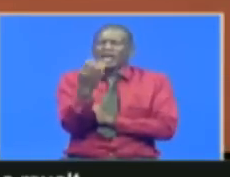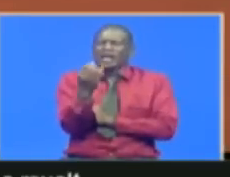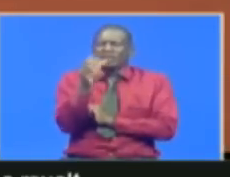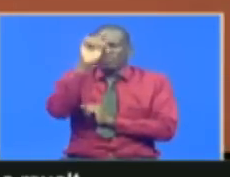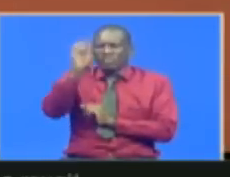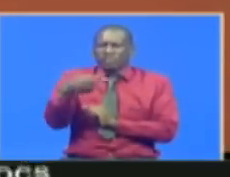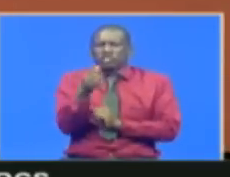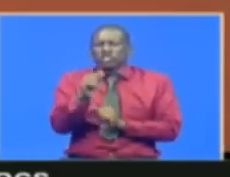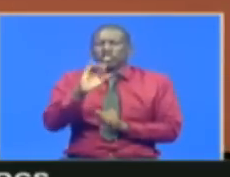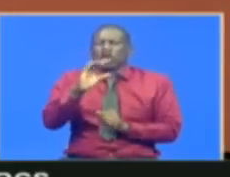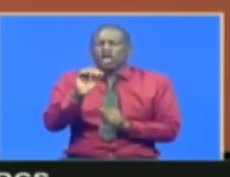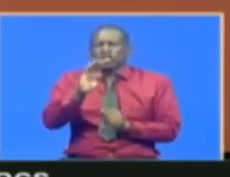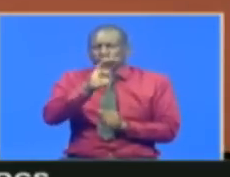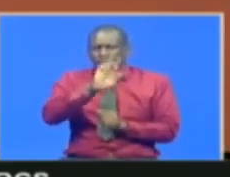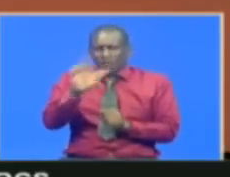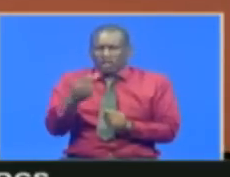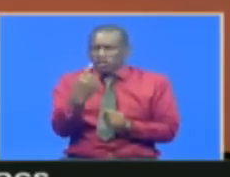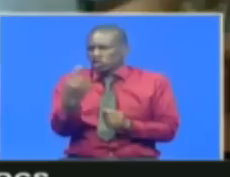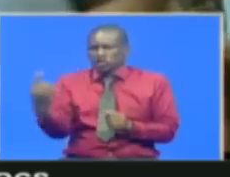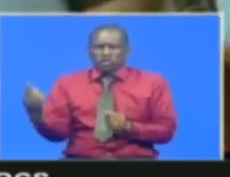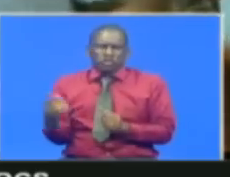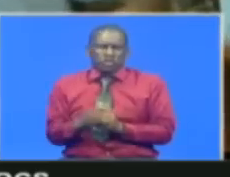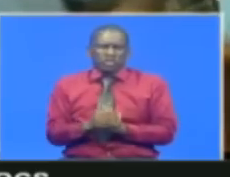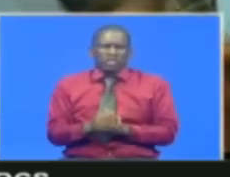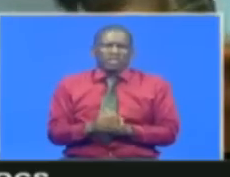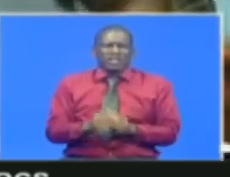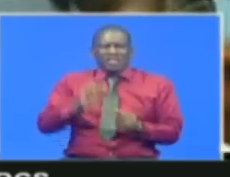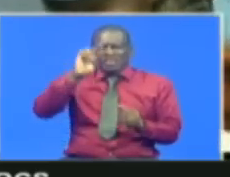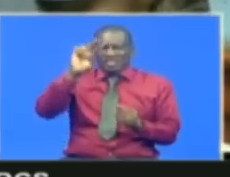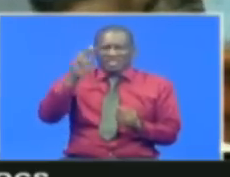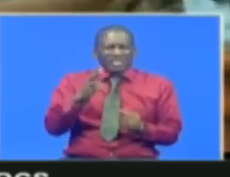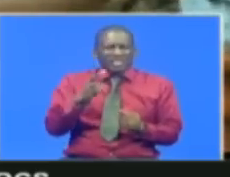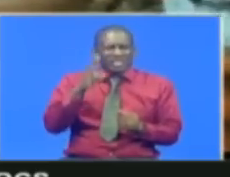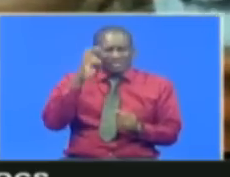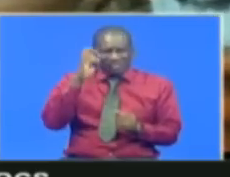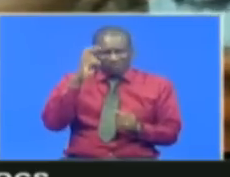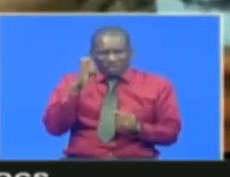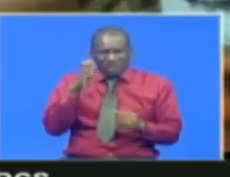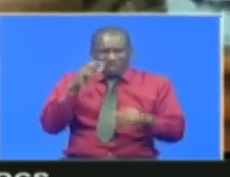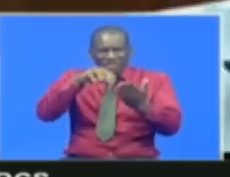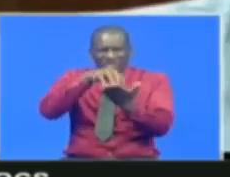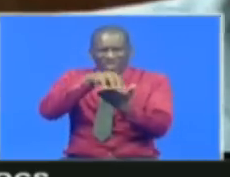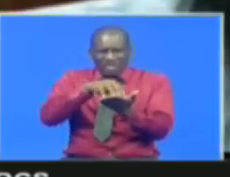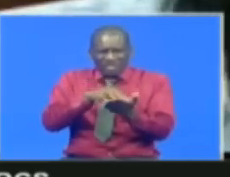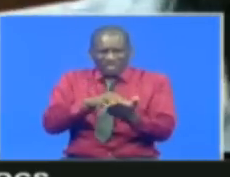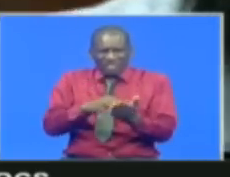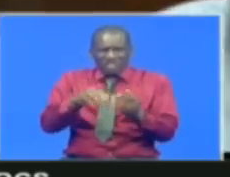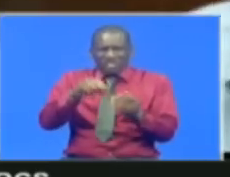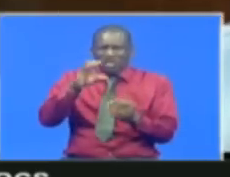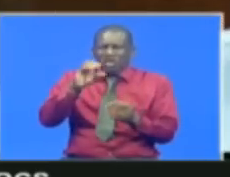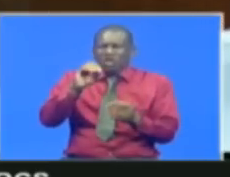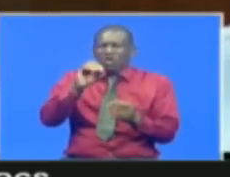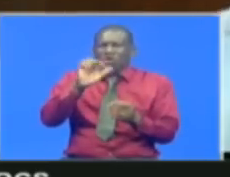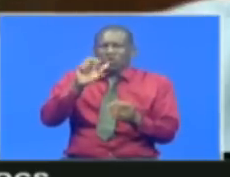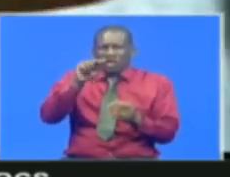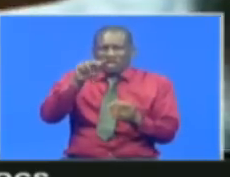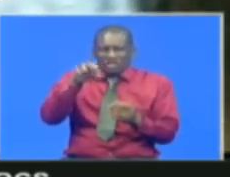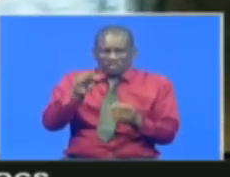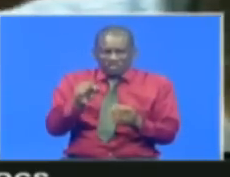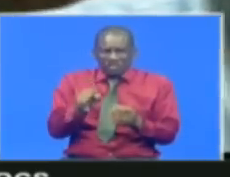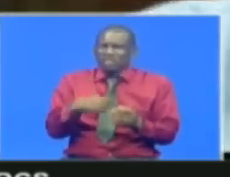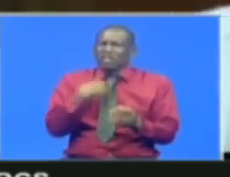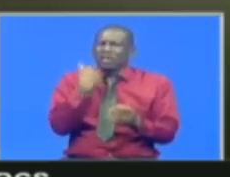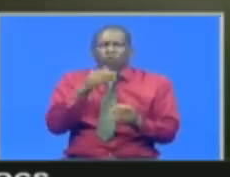bail each. Kelvin Oduor. The second accused person in the case, Collins Orina Neriko, who